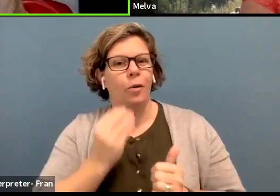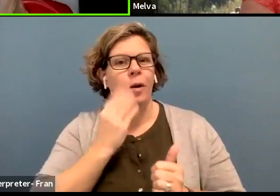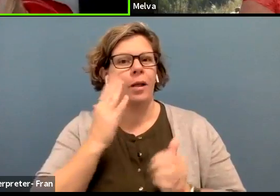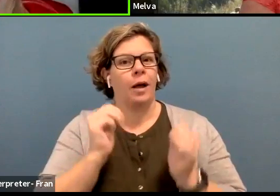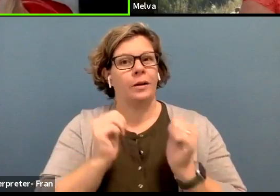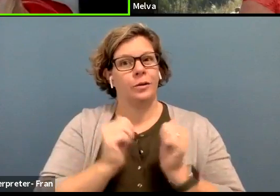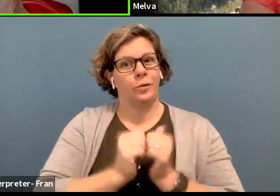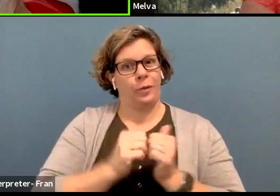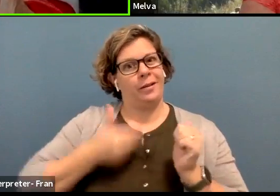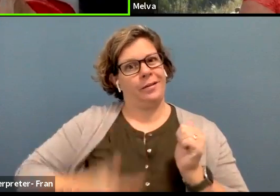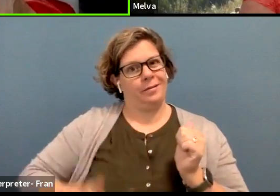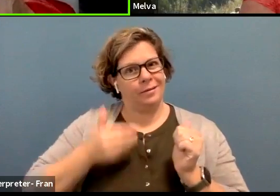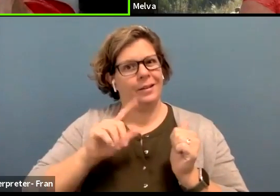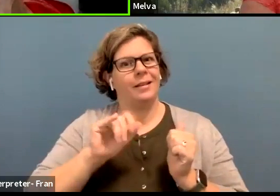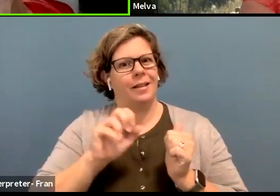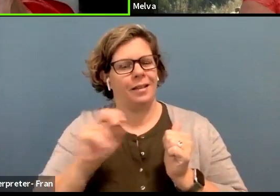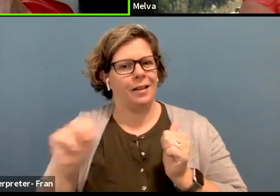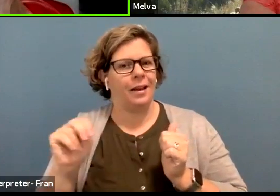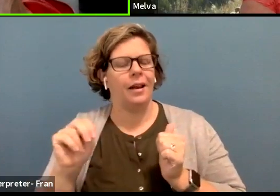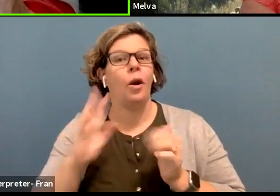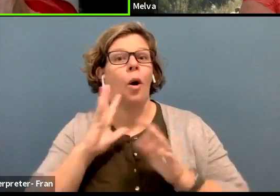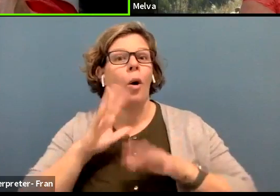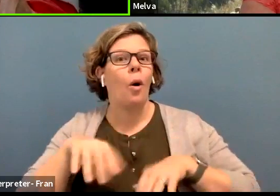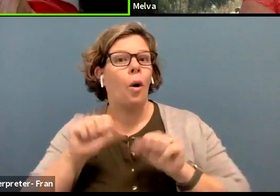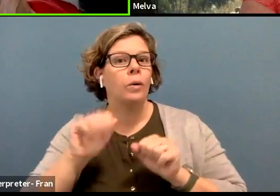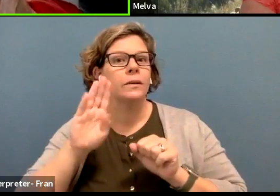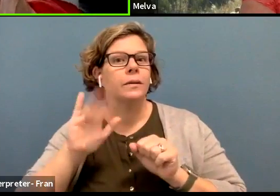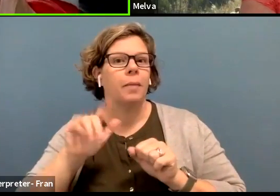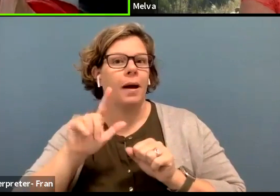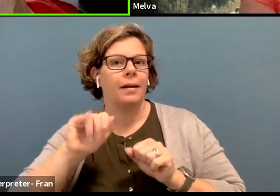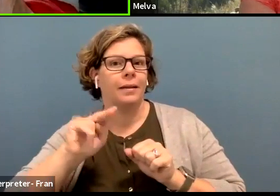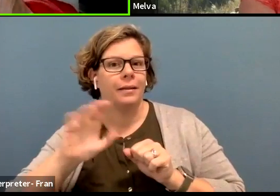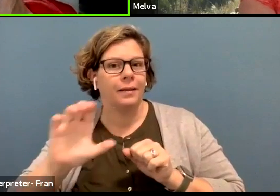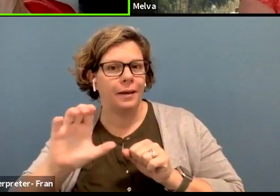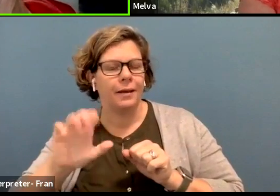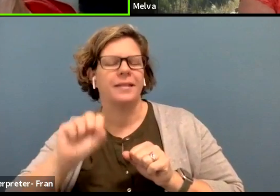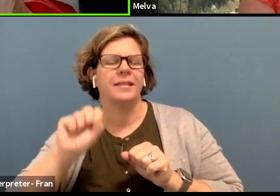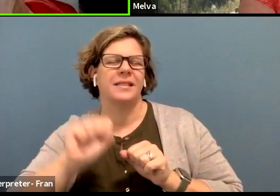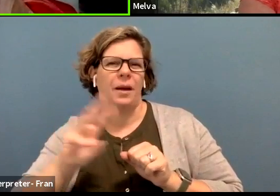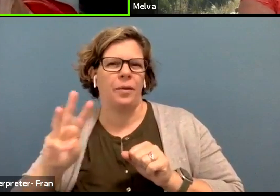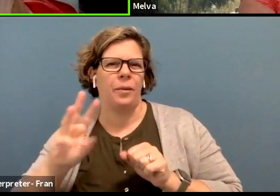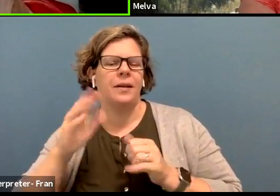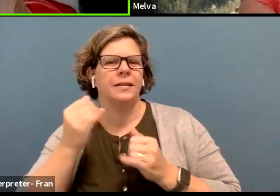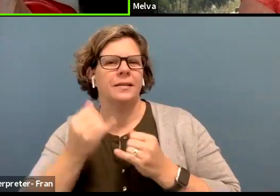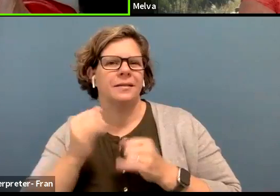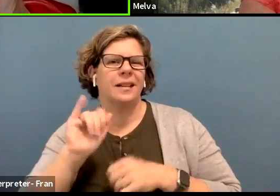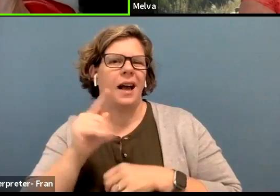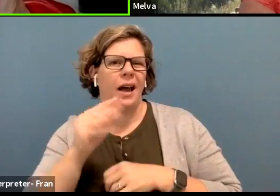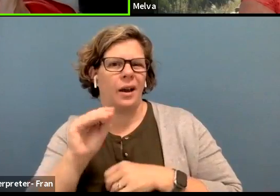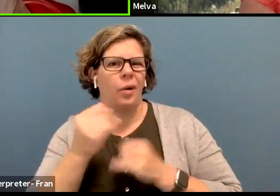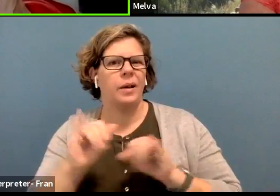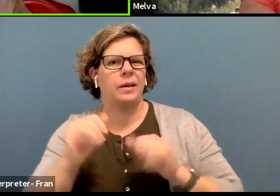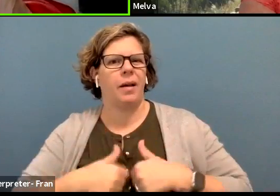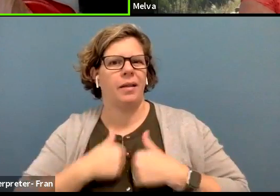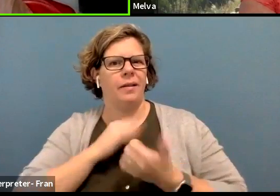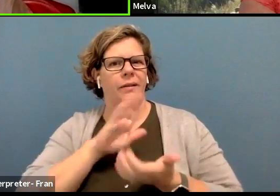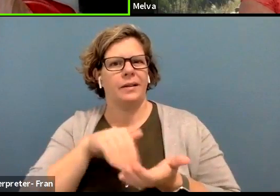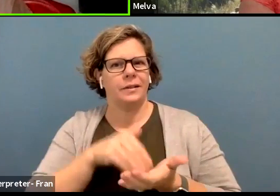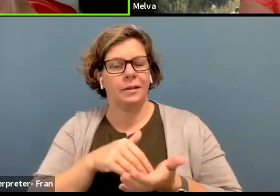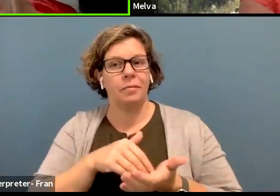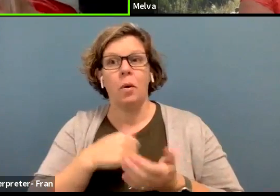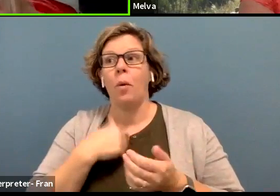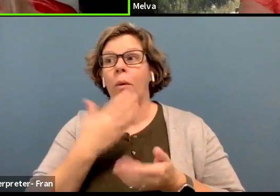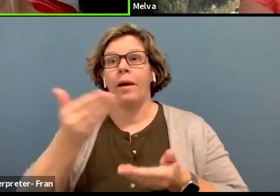Center for Independent Living in Southwest Idaho. Our guests on Lunch with LeAnn join us every Wednesday to share some fun